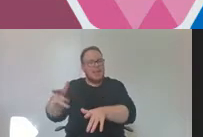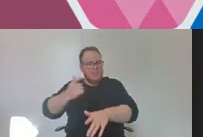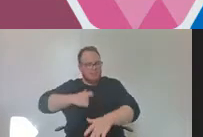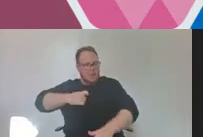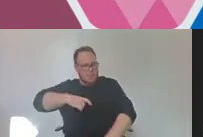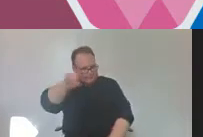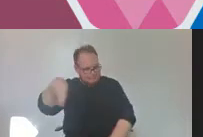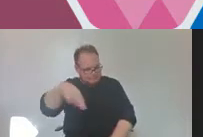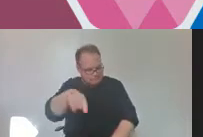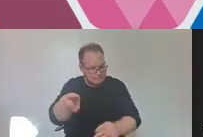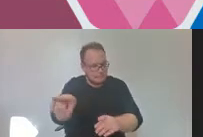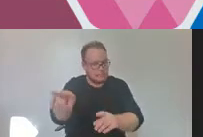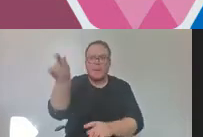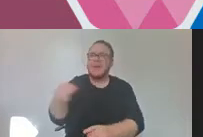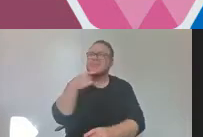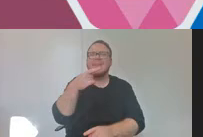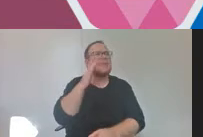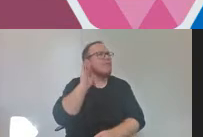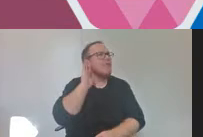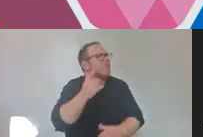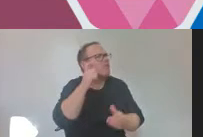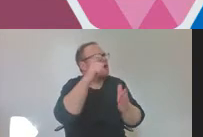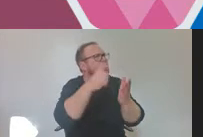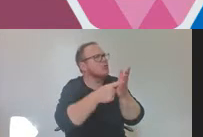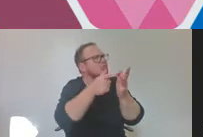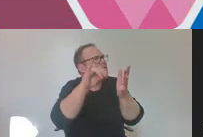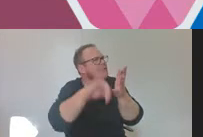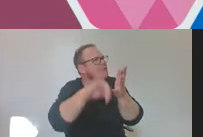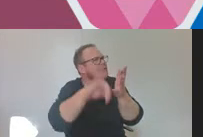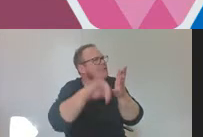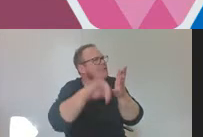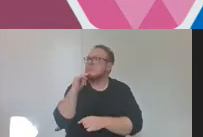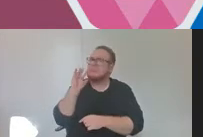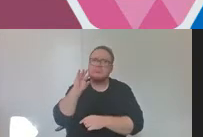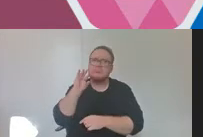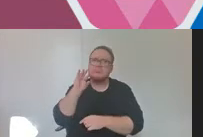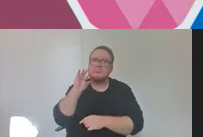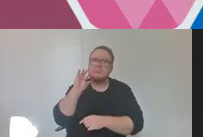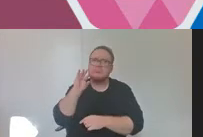and someone said, "Anyone heard of CRIS?" And we all looked at each other and shook our heads.